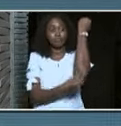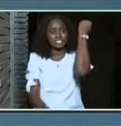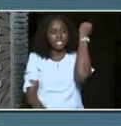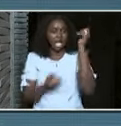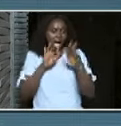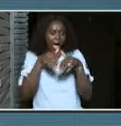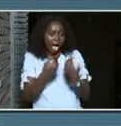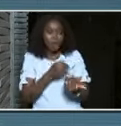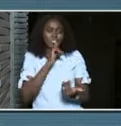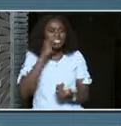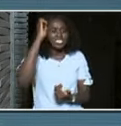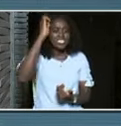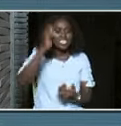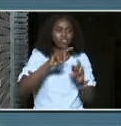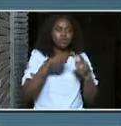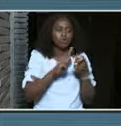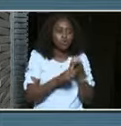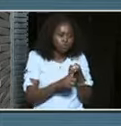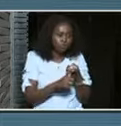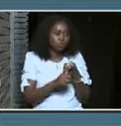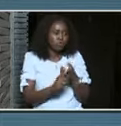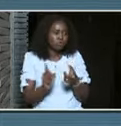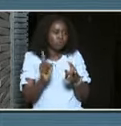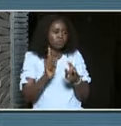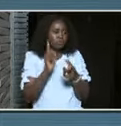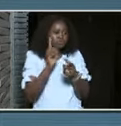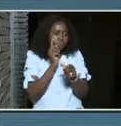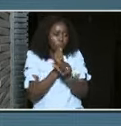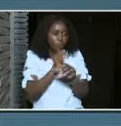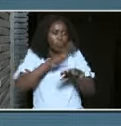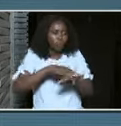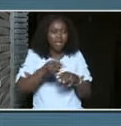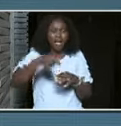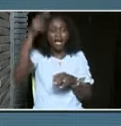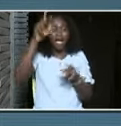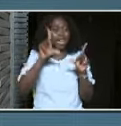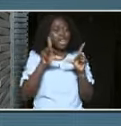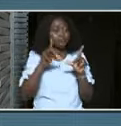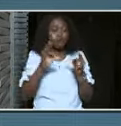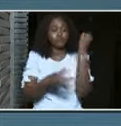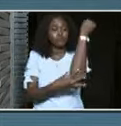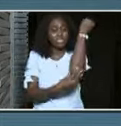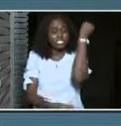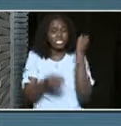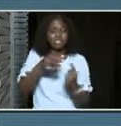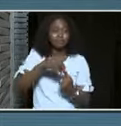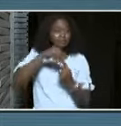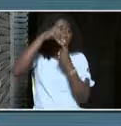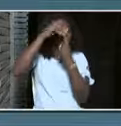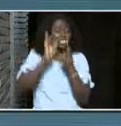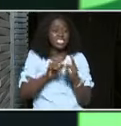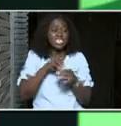How is he going to address the high level of poverty, particularly in the